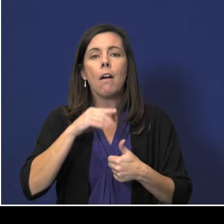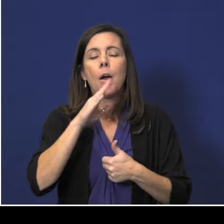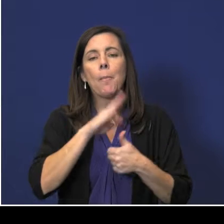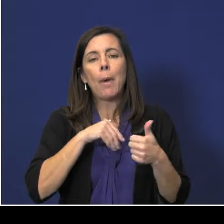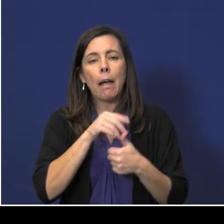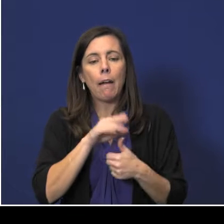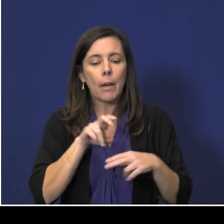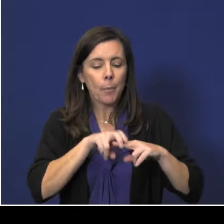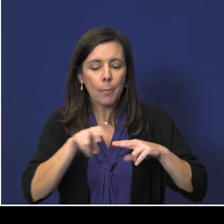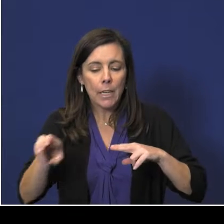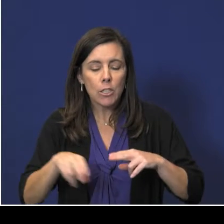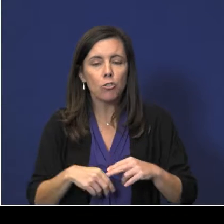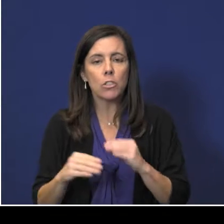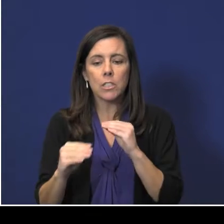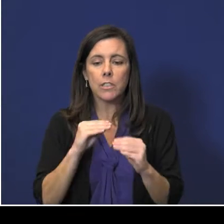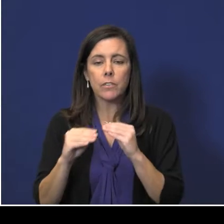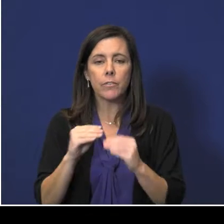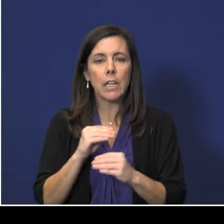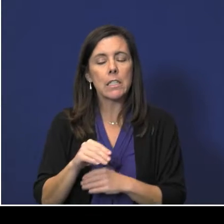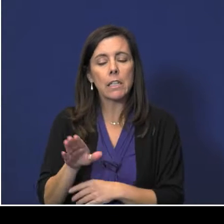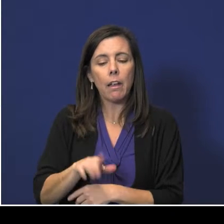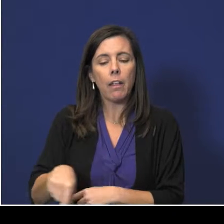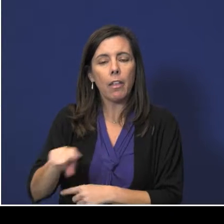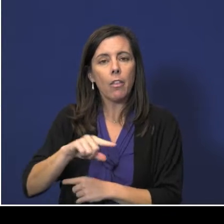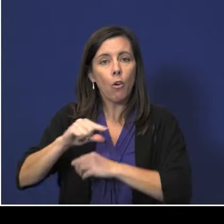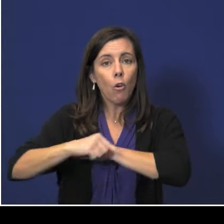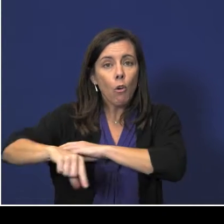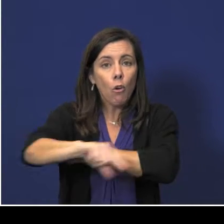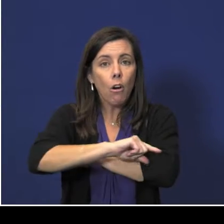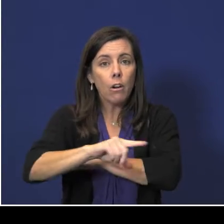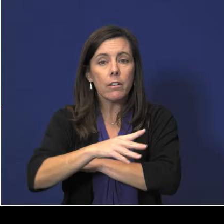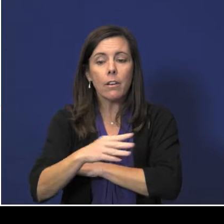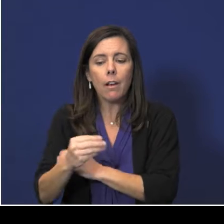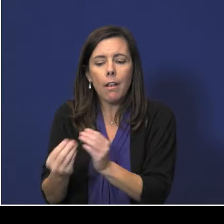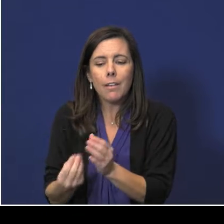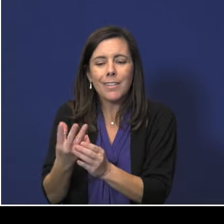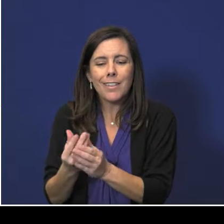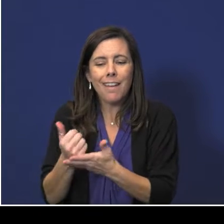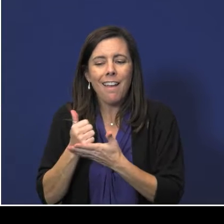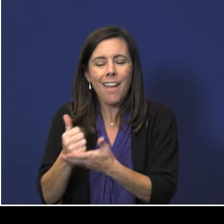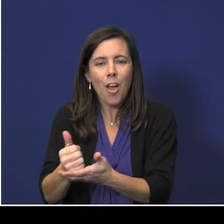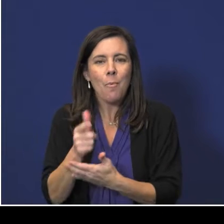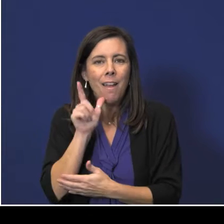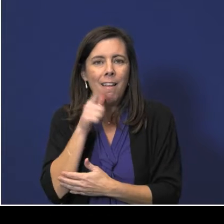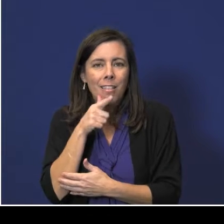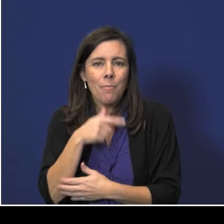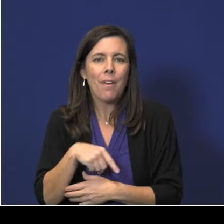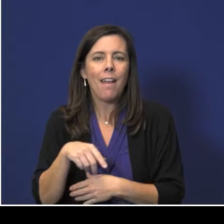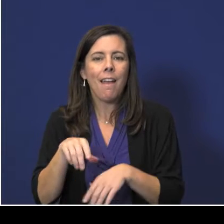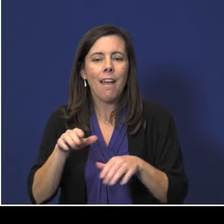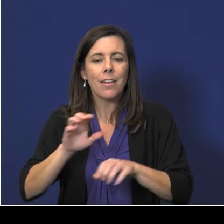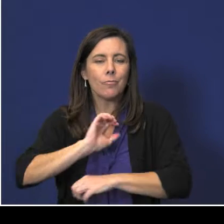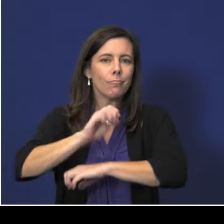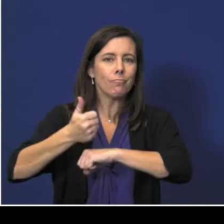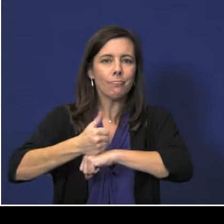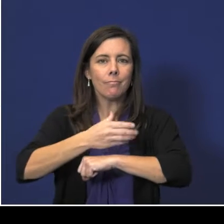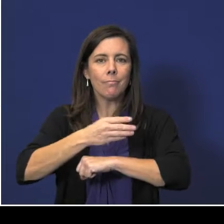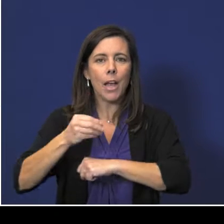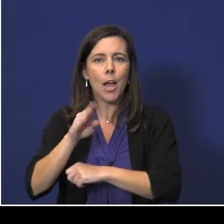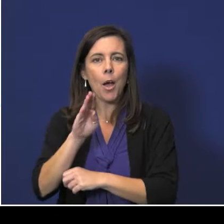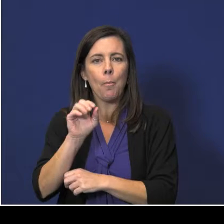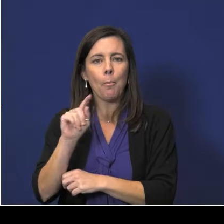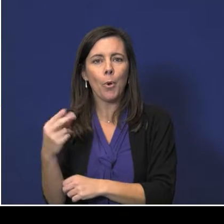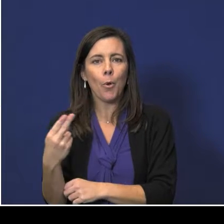benches, restoring Horn's garden, and reviving the lemonade stand and information booth. In addition to the